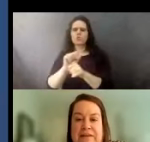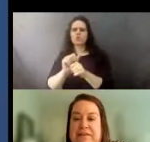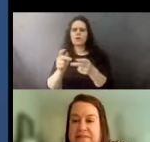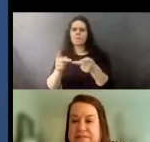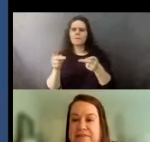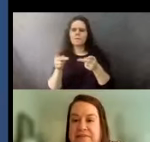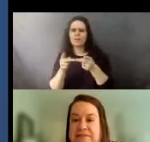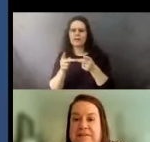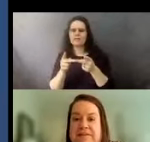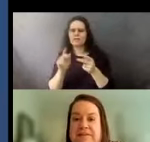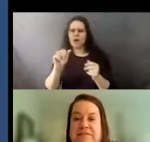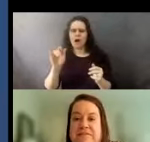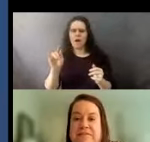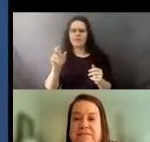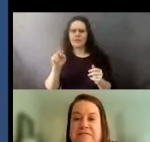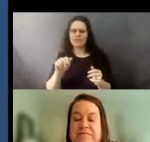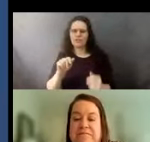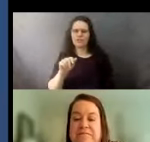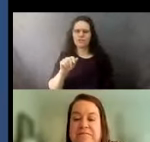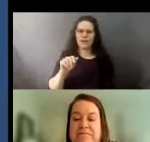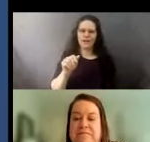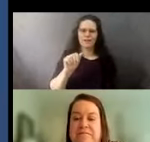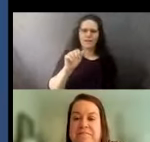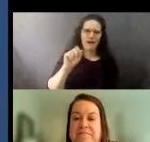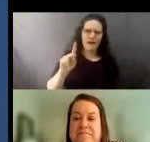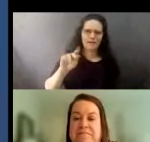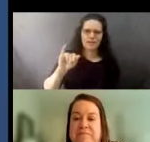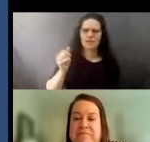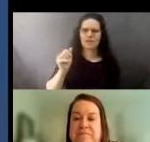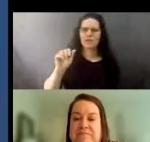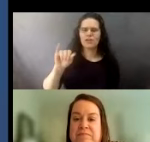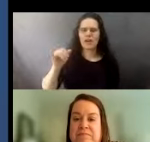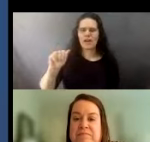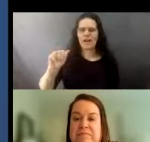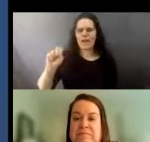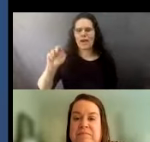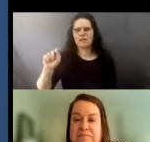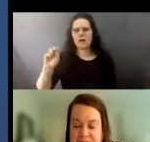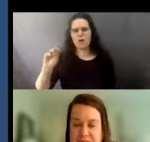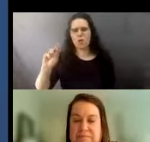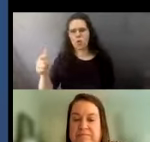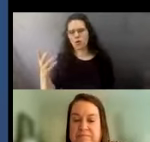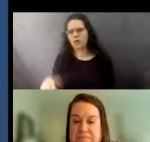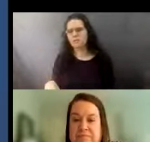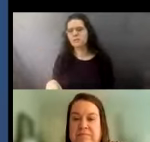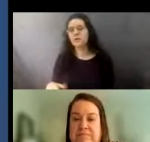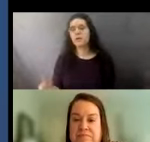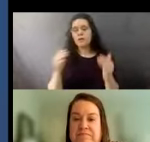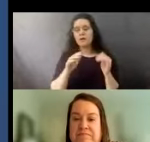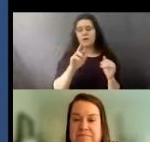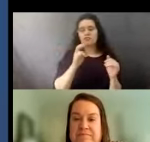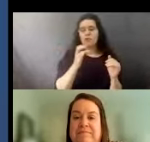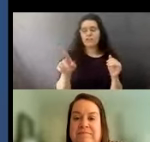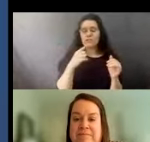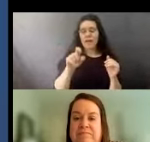This is Rachel. I'm going to also put in the chat the website for NDRN, the National Disability Rights Network. That's